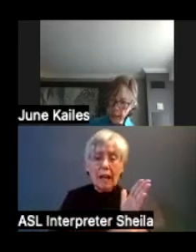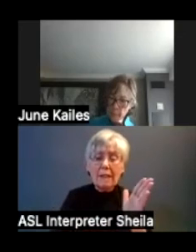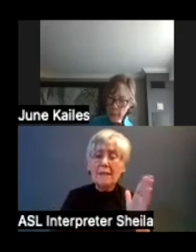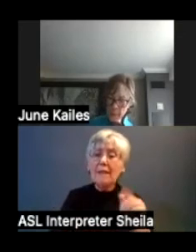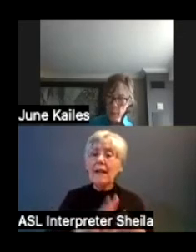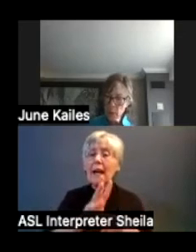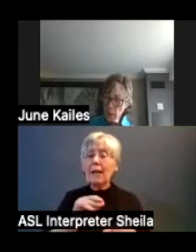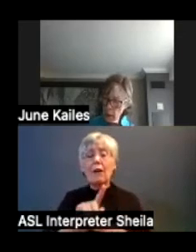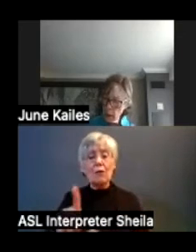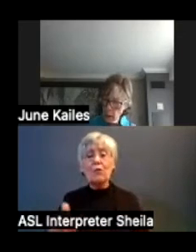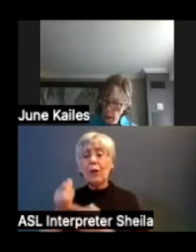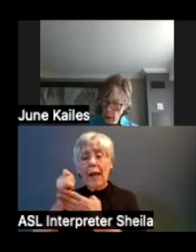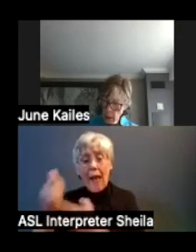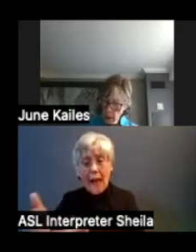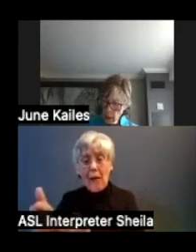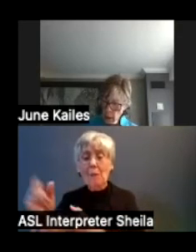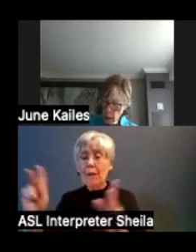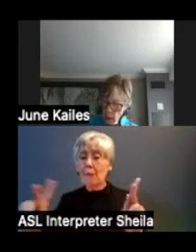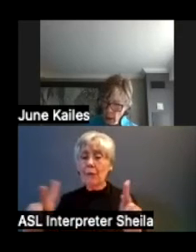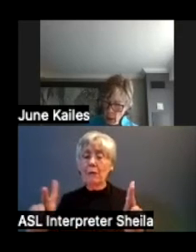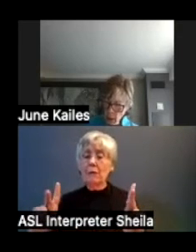also help people